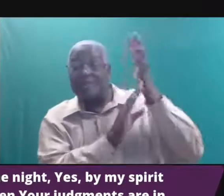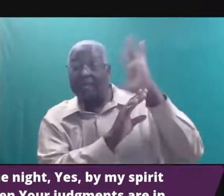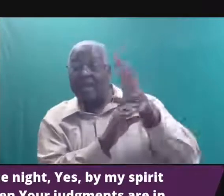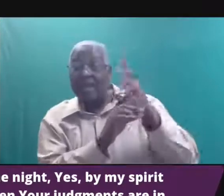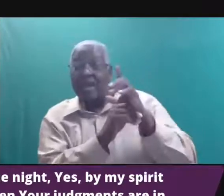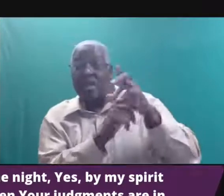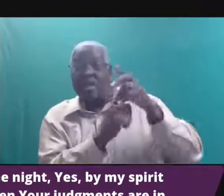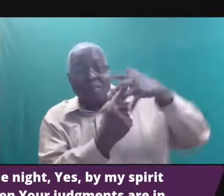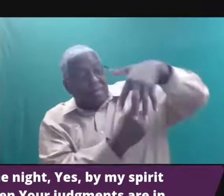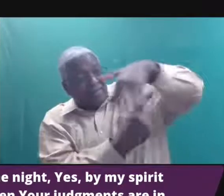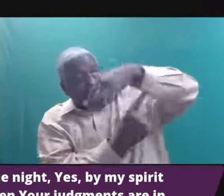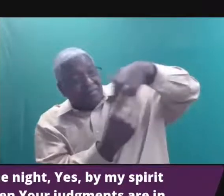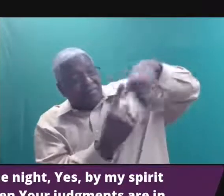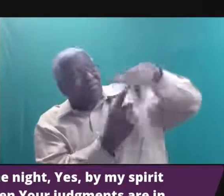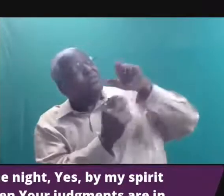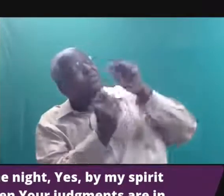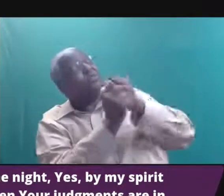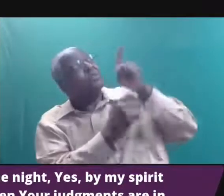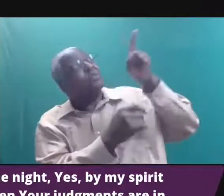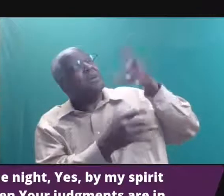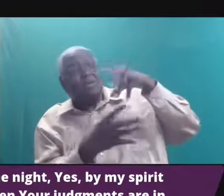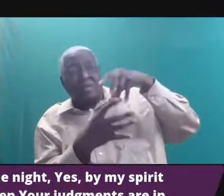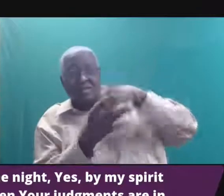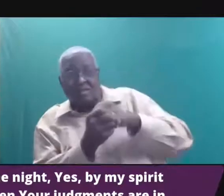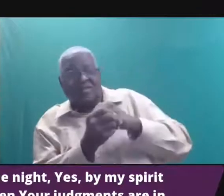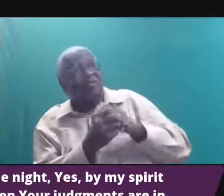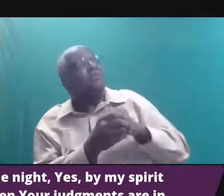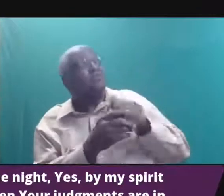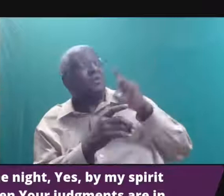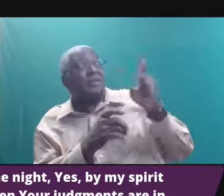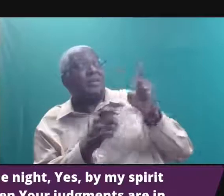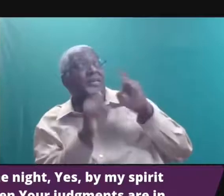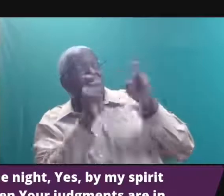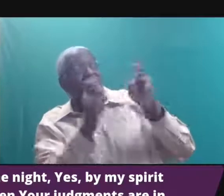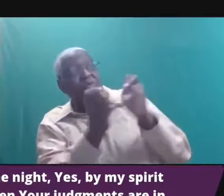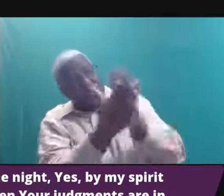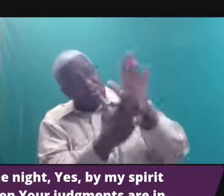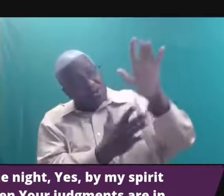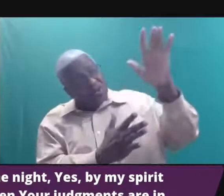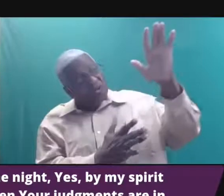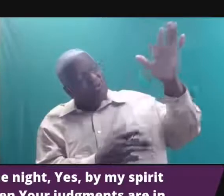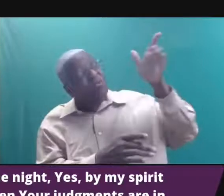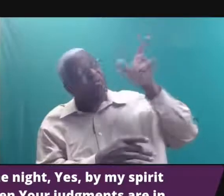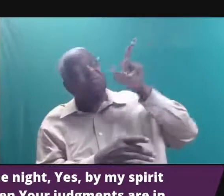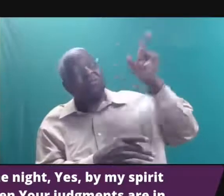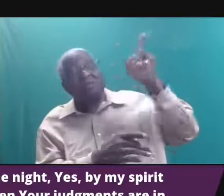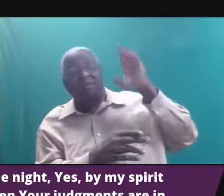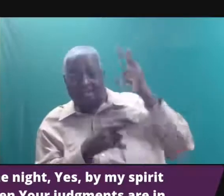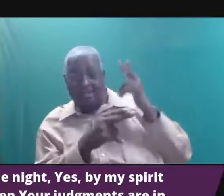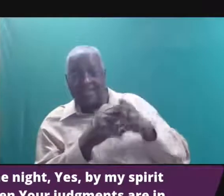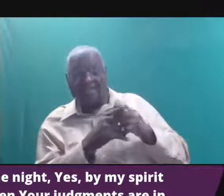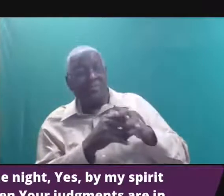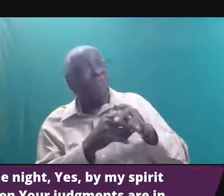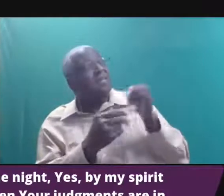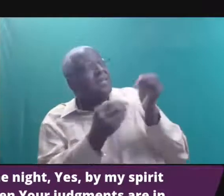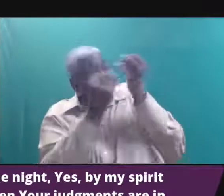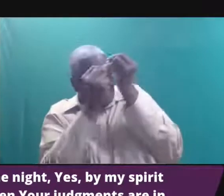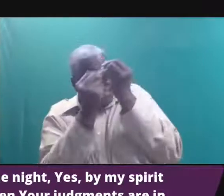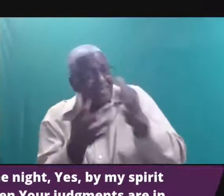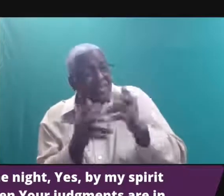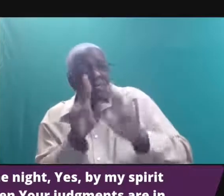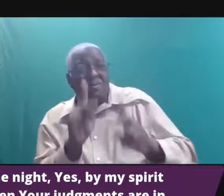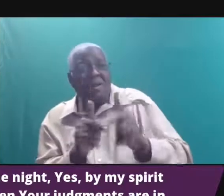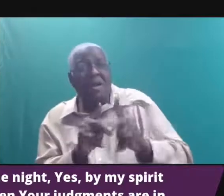be involved in stuff that makes your name great or allows me to reflect on how great you've been in my